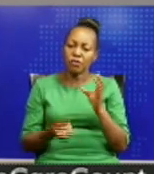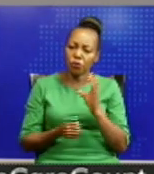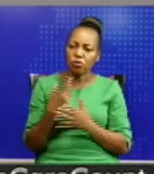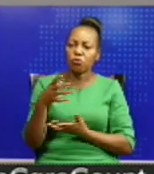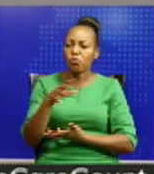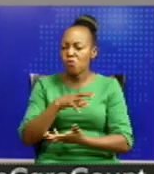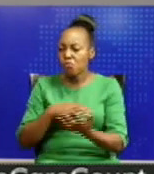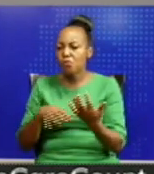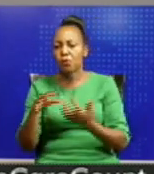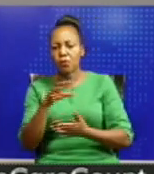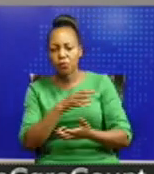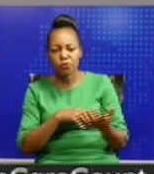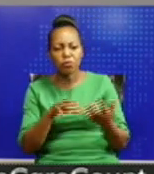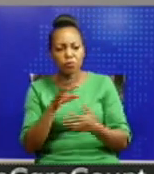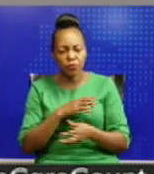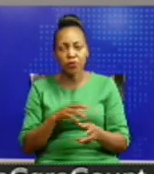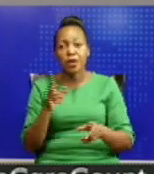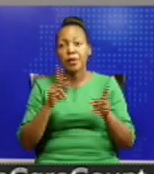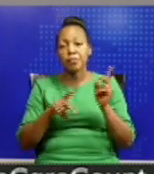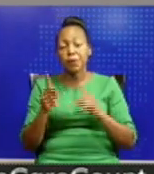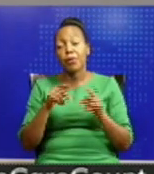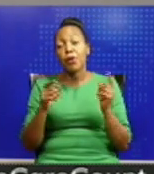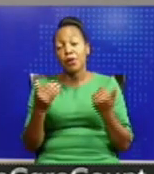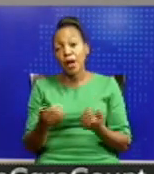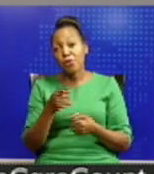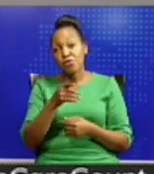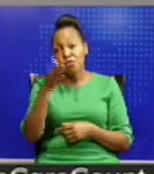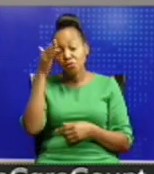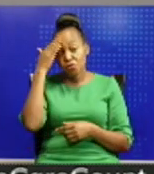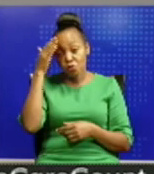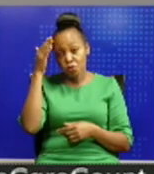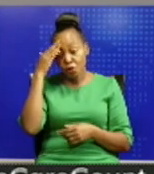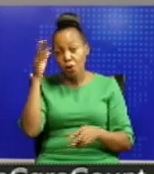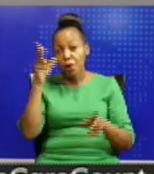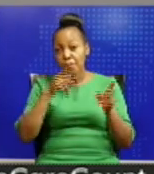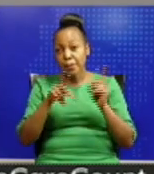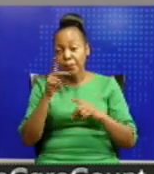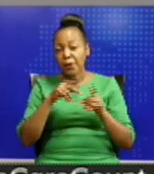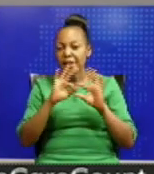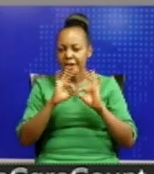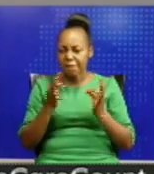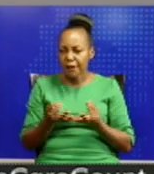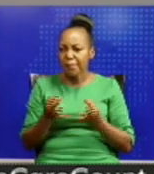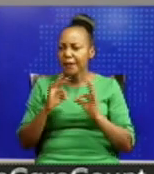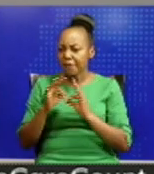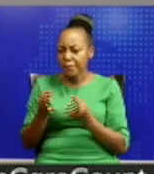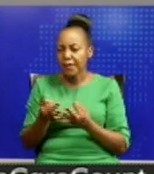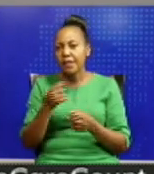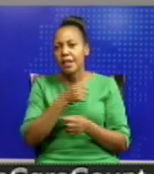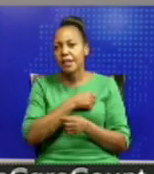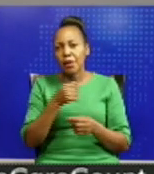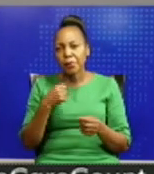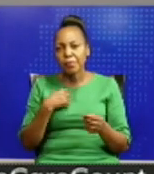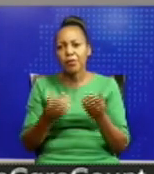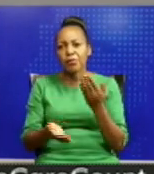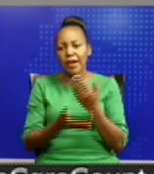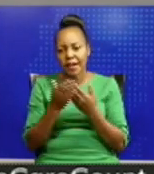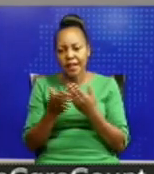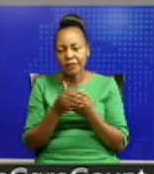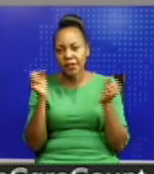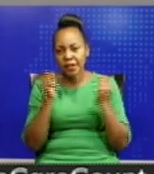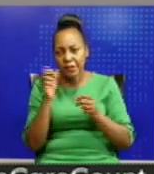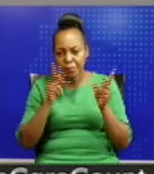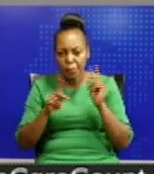havoc on so many people in this country. Now, you and I know very well, Pismo Semenda, that the people in the households, the women who have had to take care of the sick,